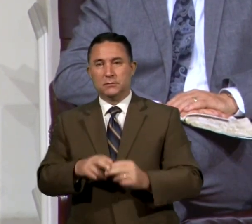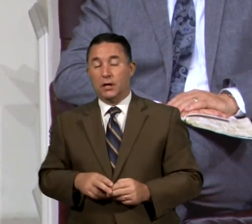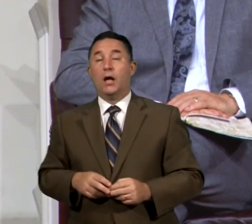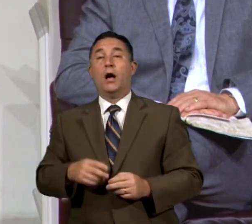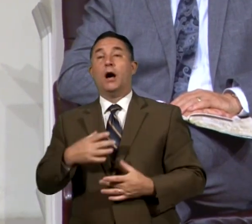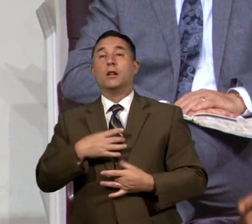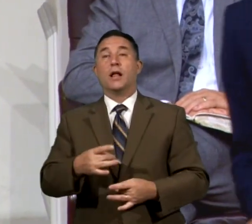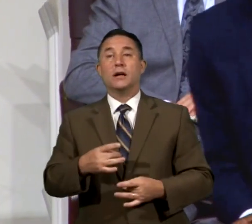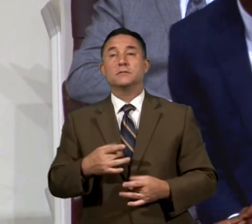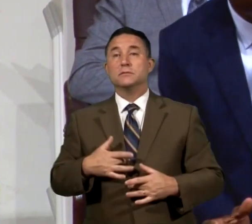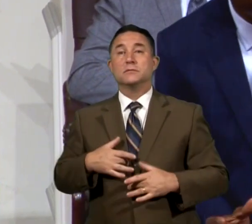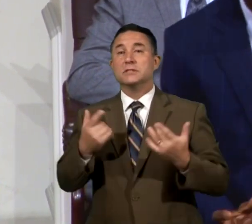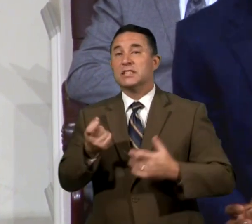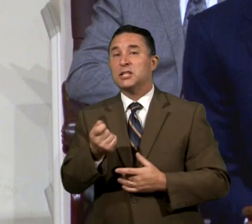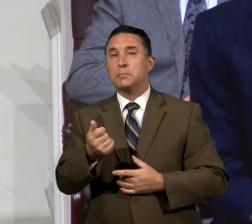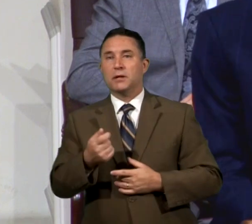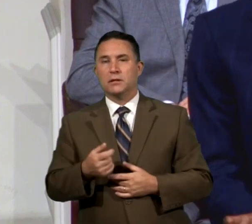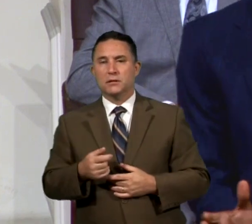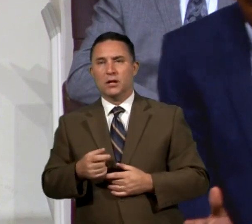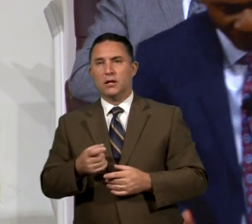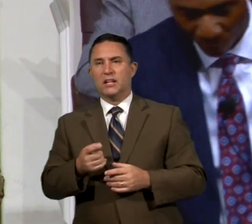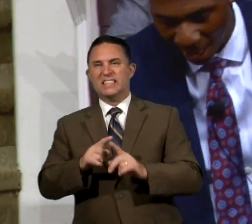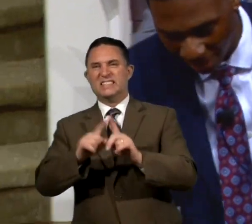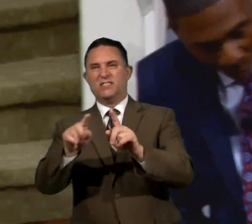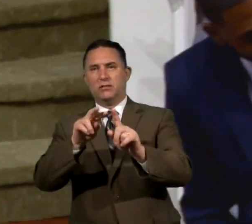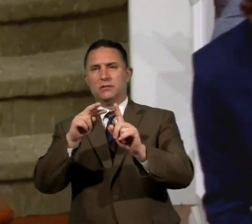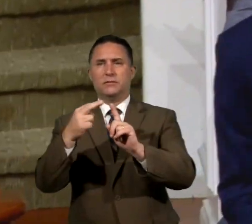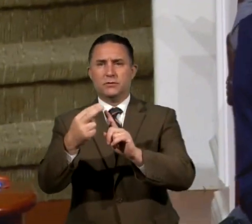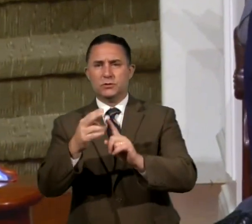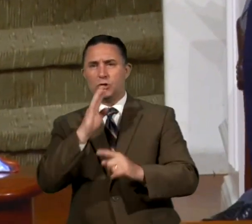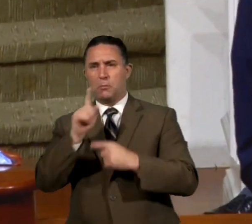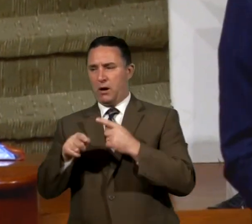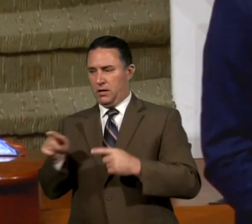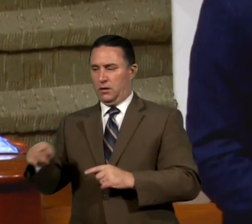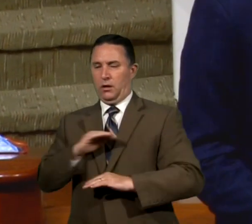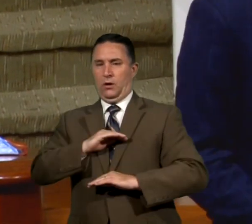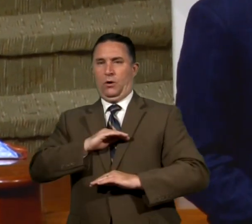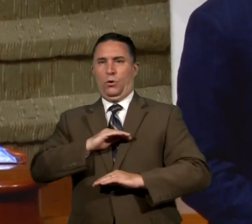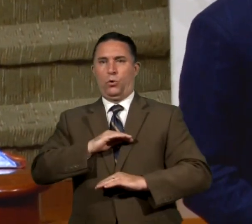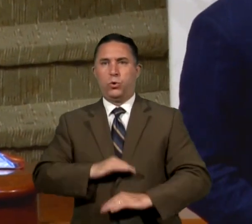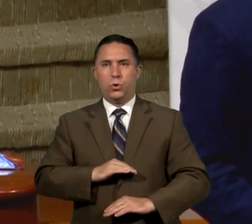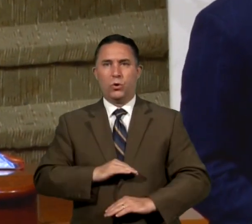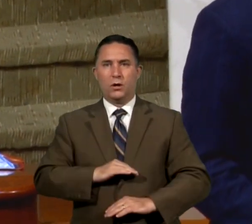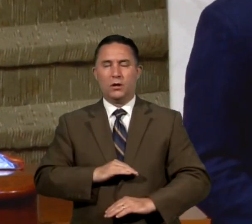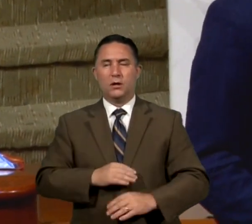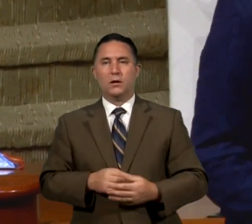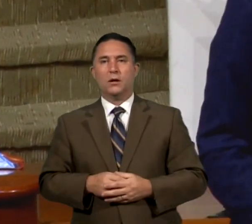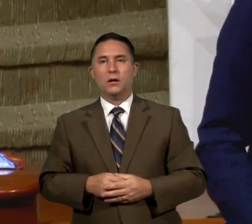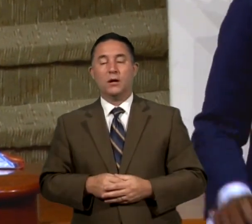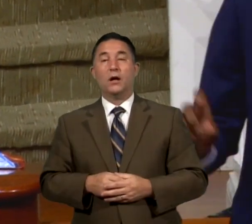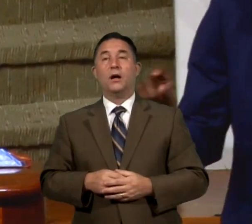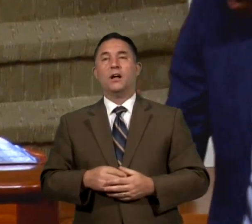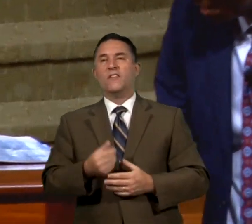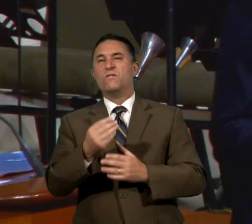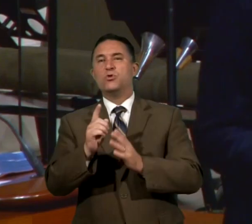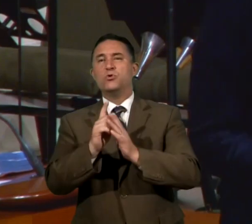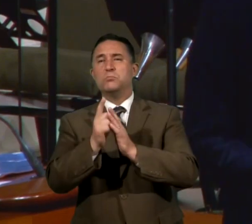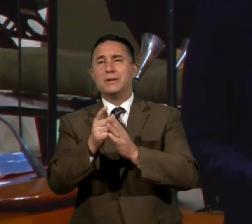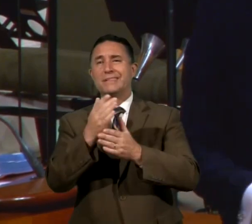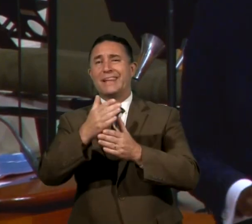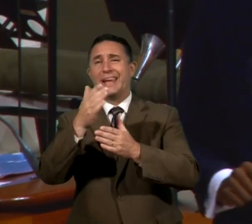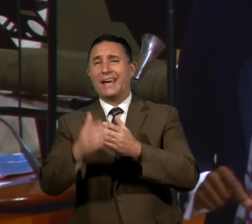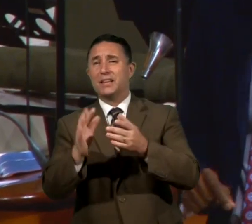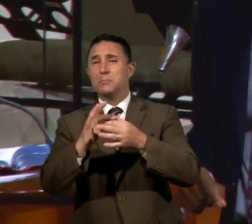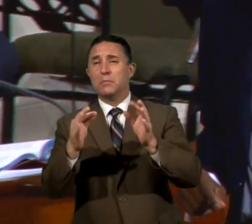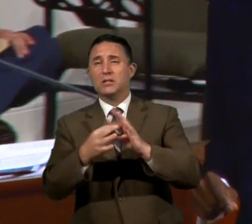Then I'd like to venture over a little bit and lean into it from a different way and talk about his relief. And then for a few minutes at the end